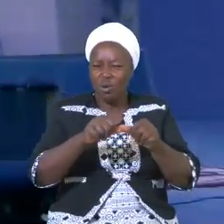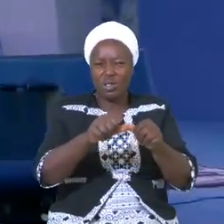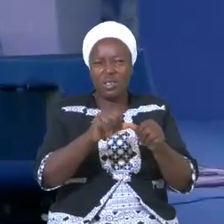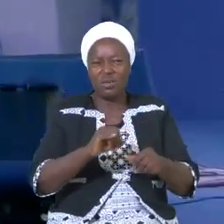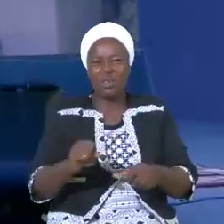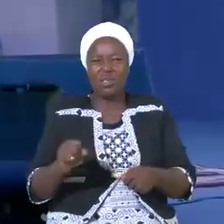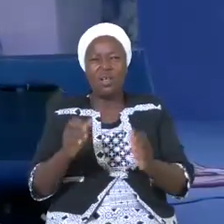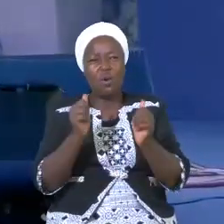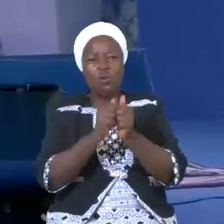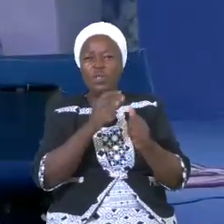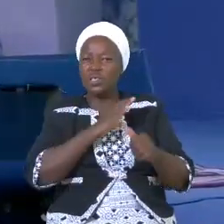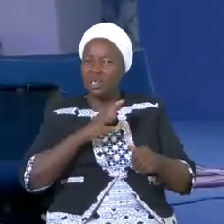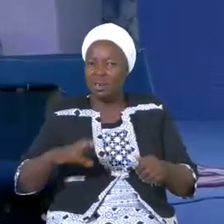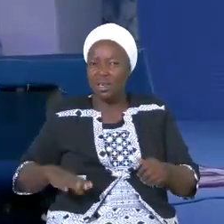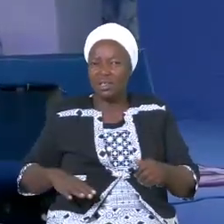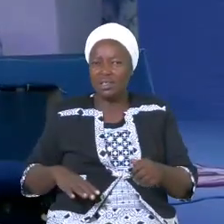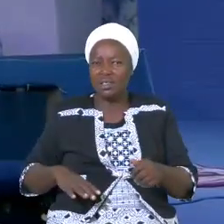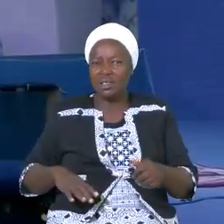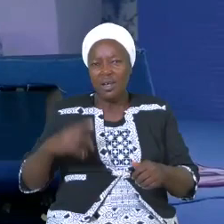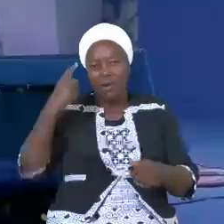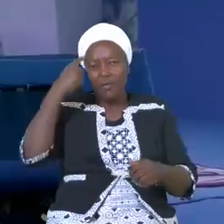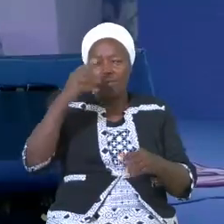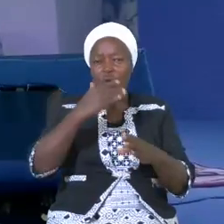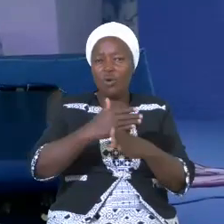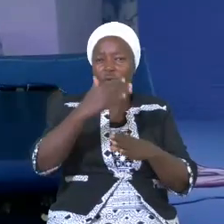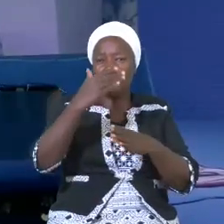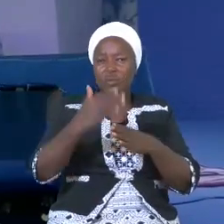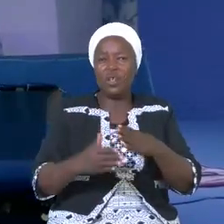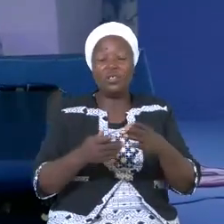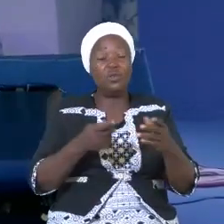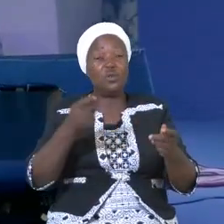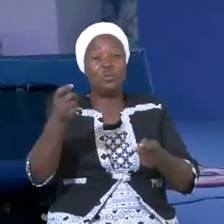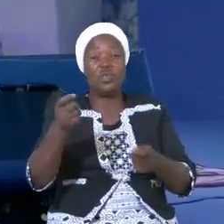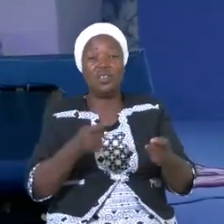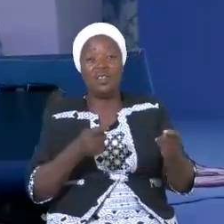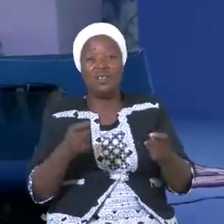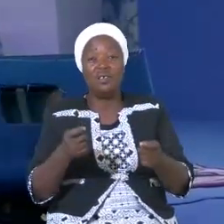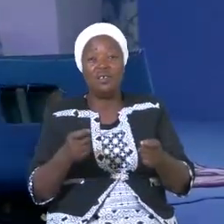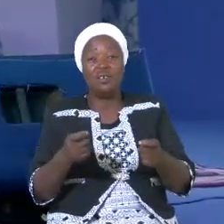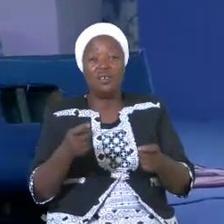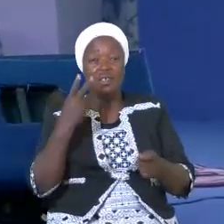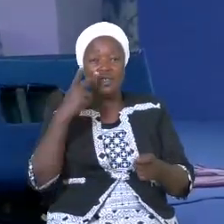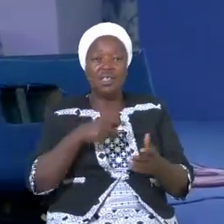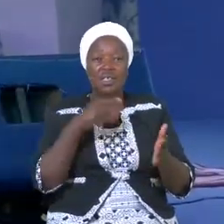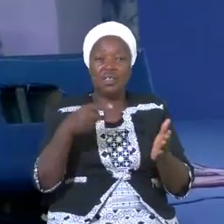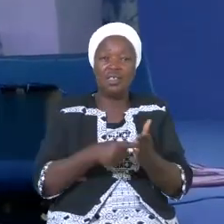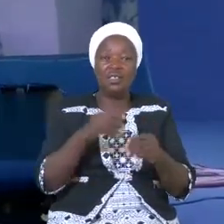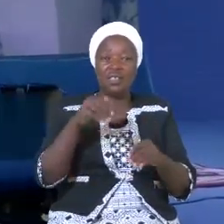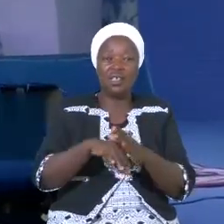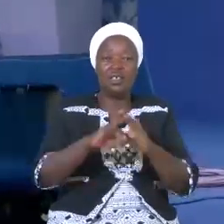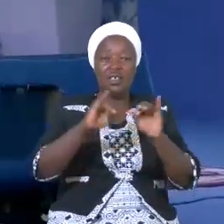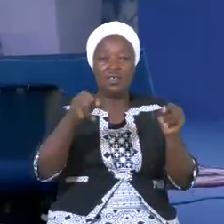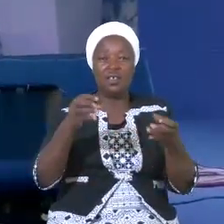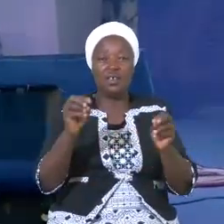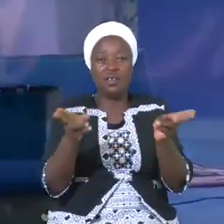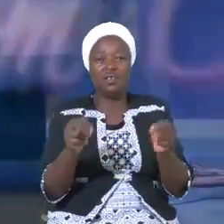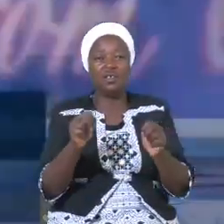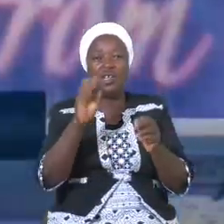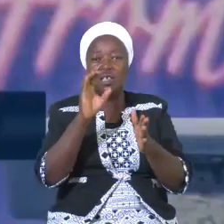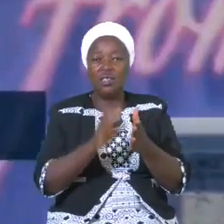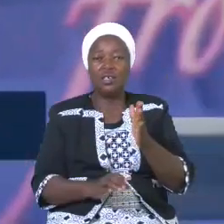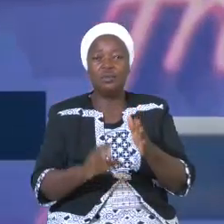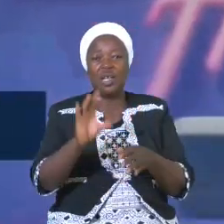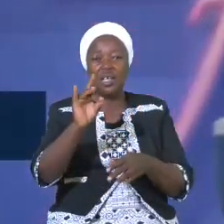christ for complete dominion look at this in john chapter 8 verse